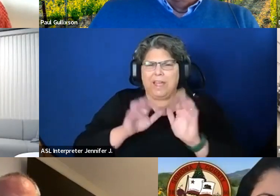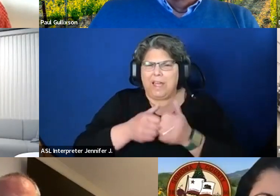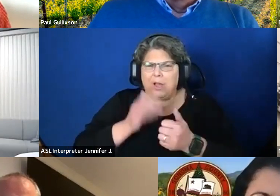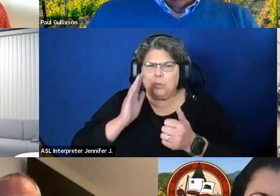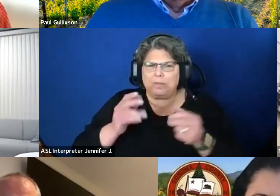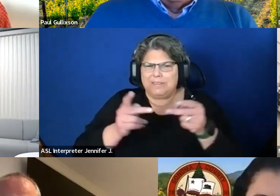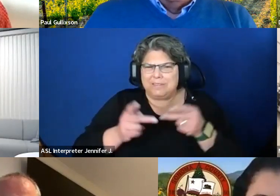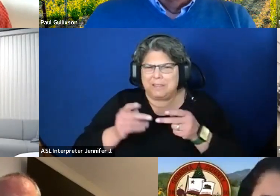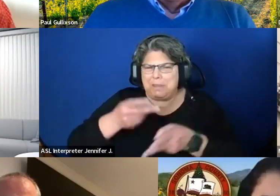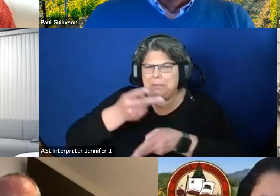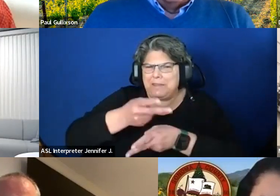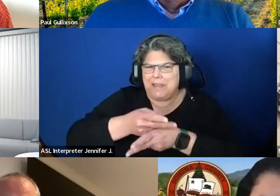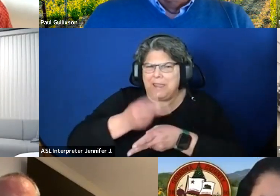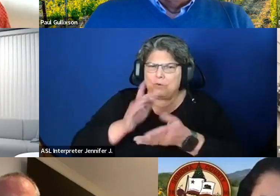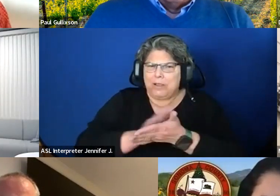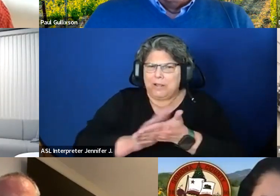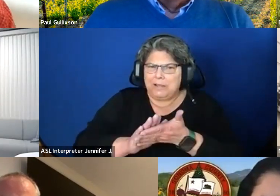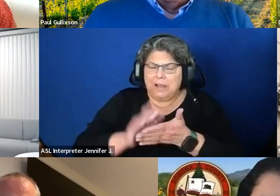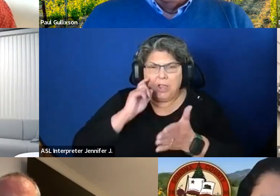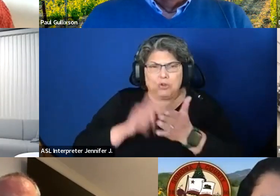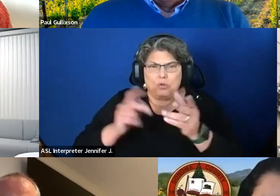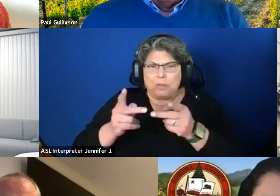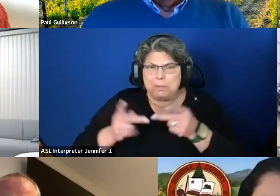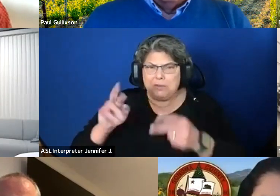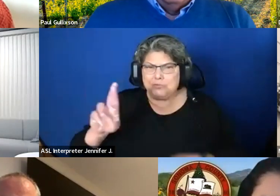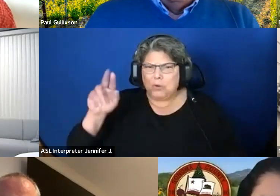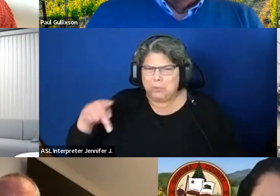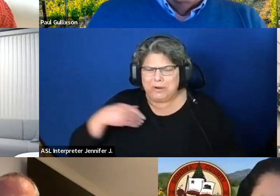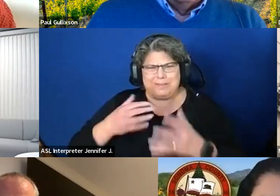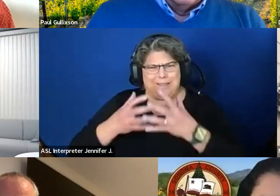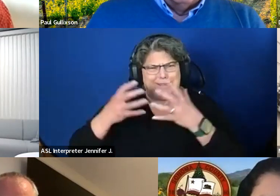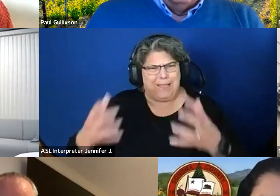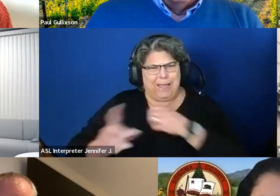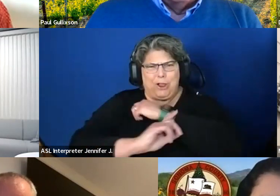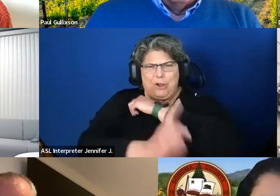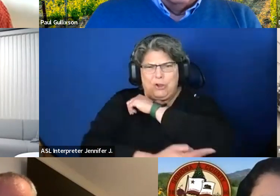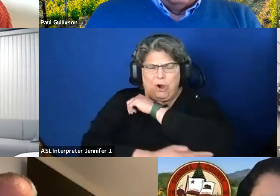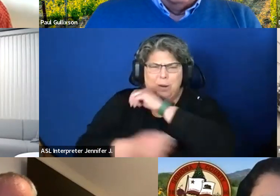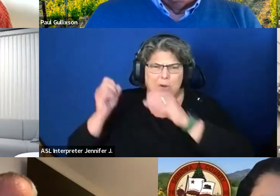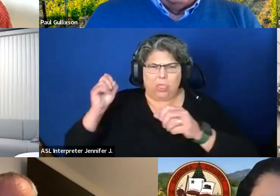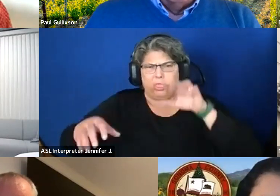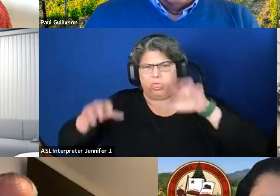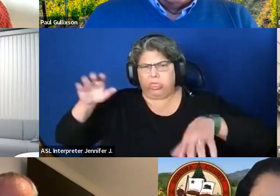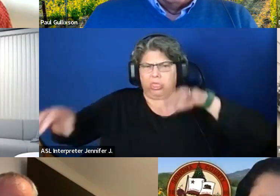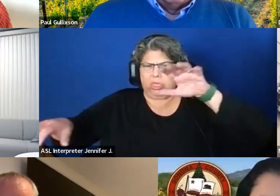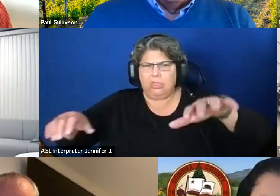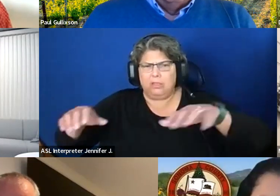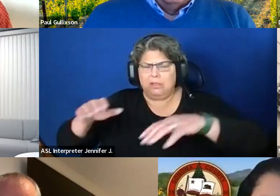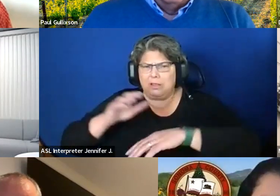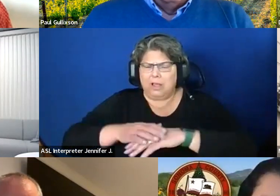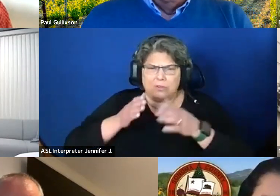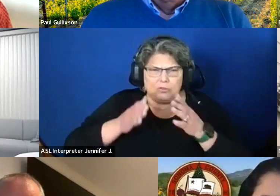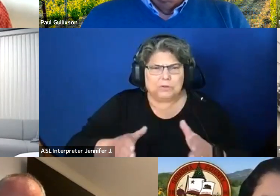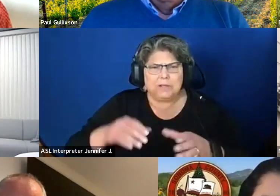for cleanliness? I noticed the site in Roner Park has a lot of trash that spills out into the street and park across